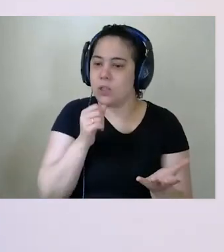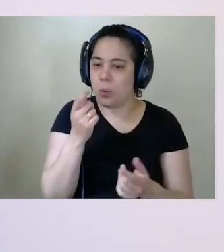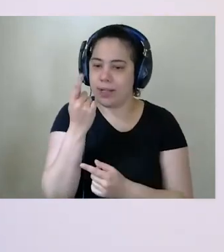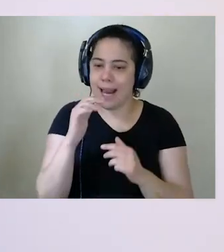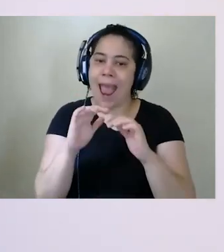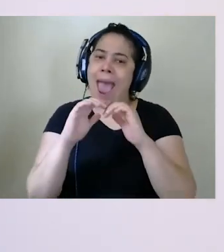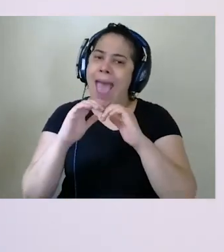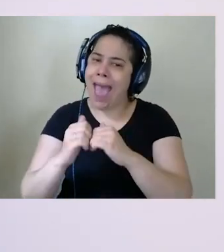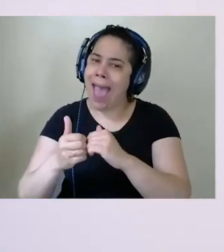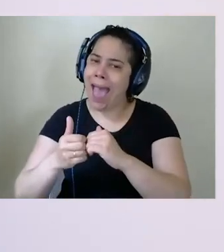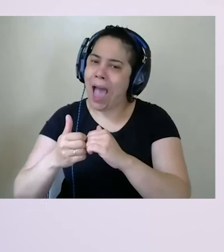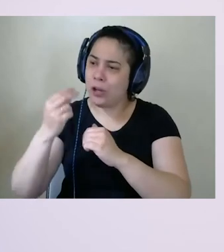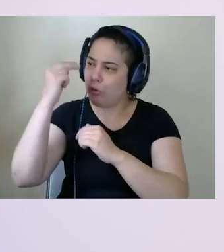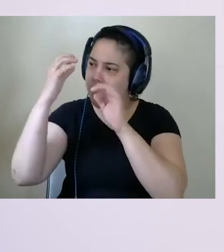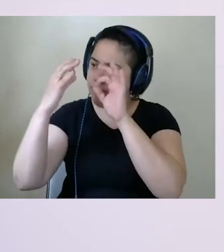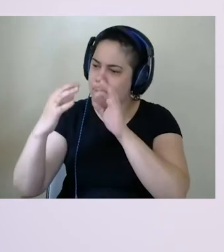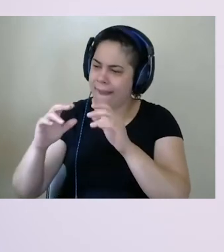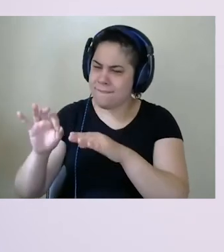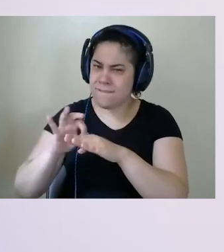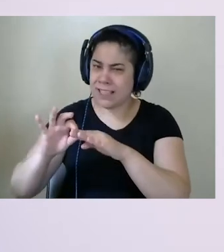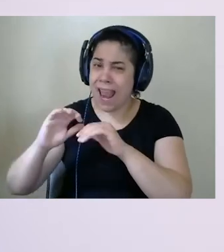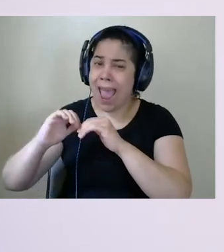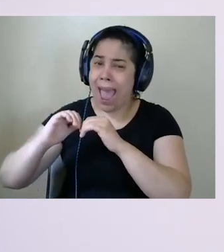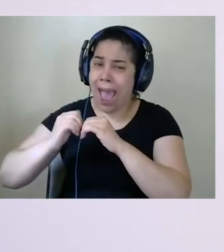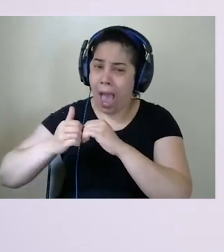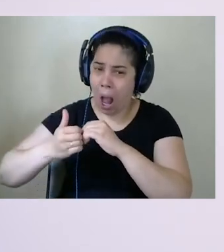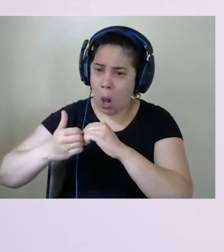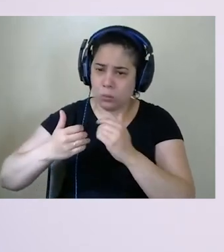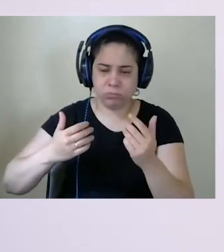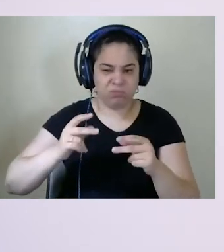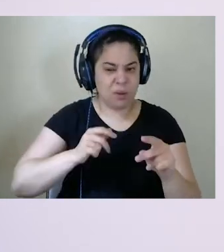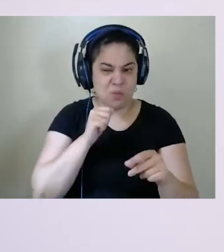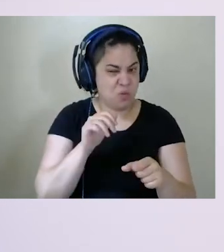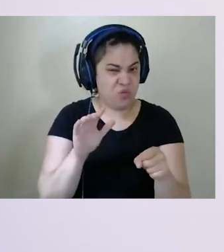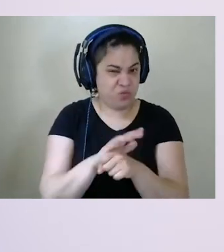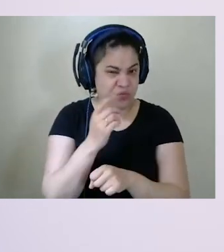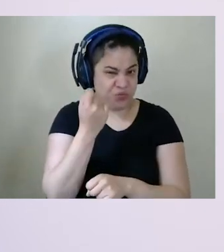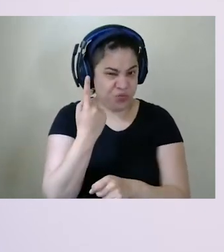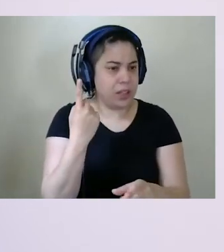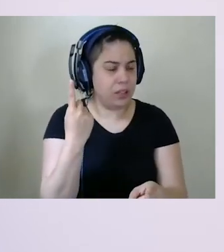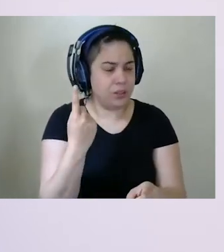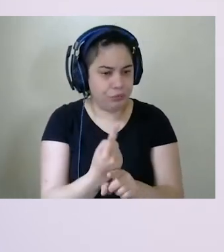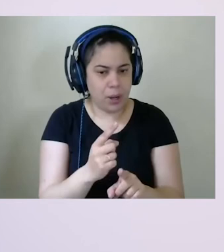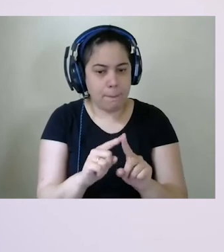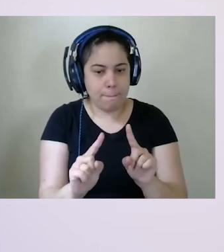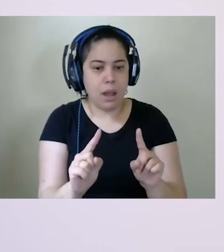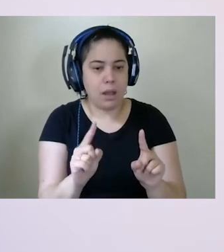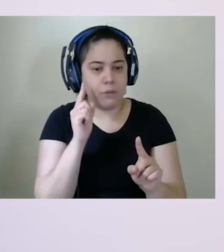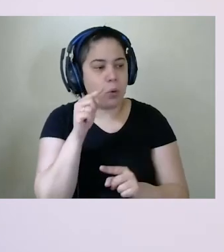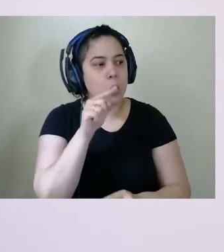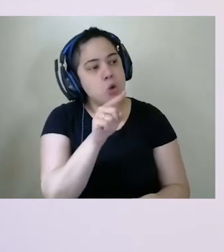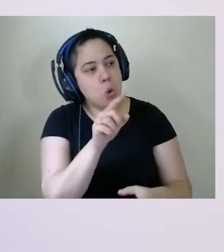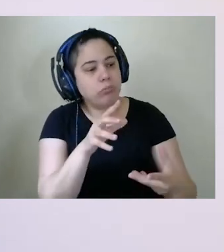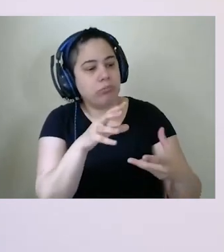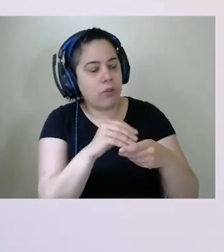neurofeedback actually works on the brain and what the actual work is there. But as someone who's been doing this